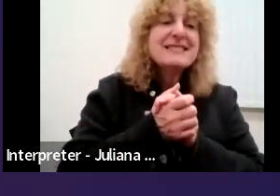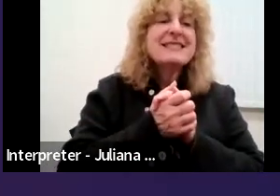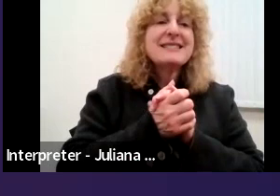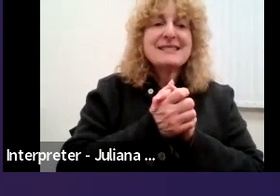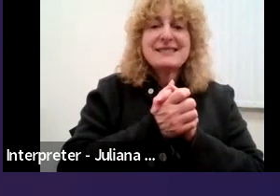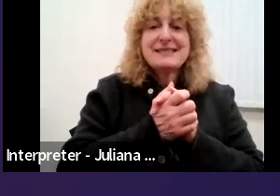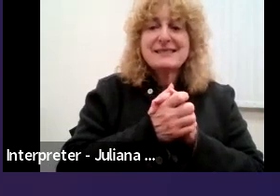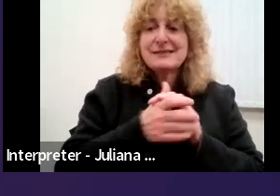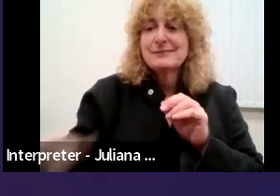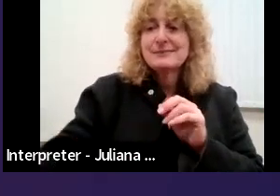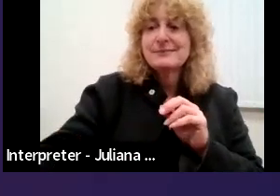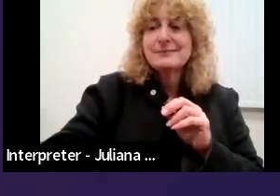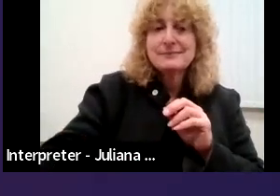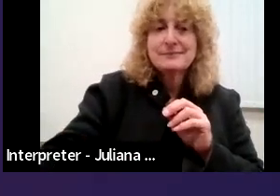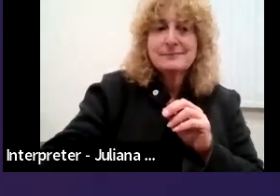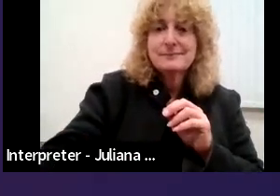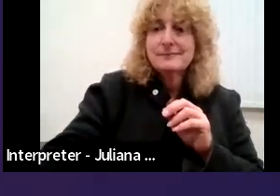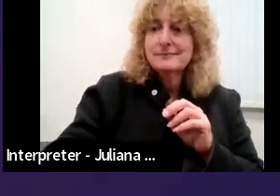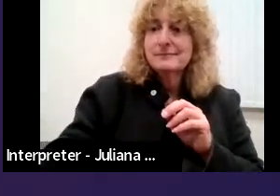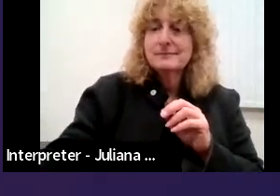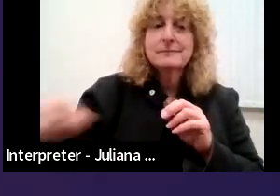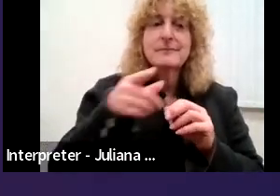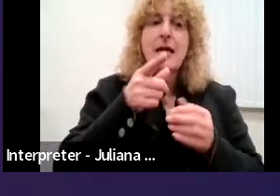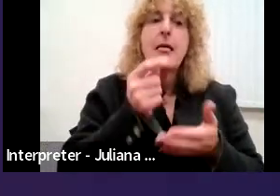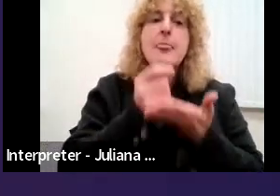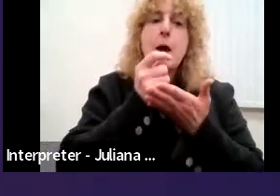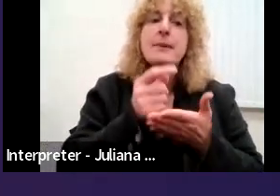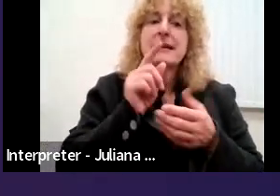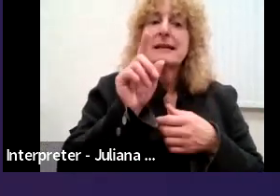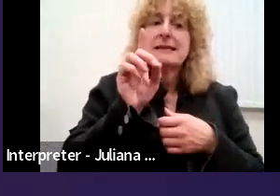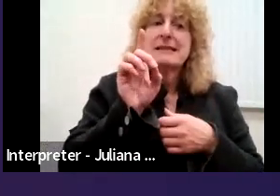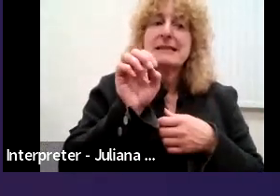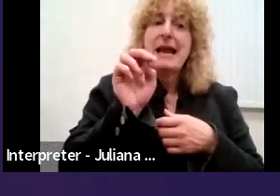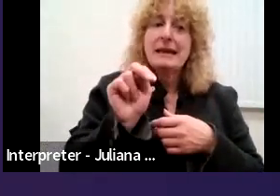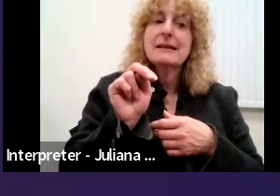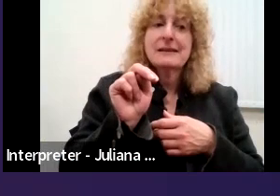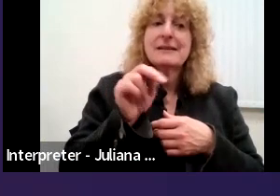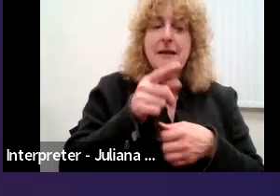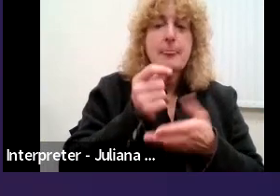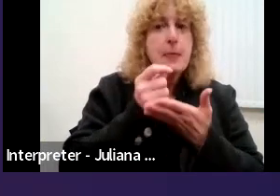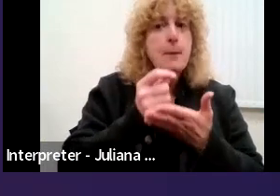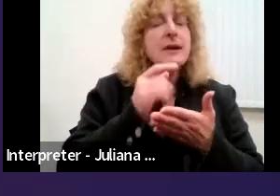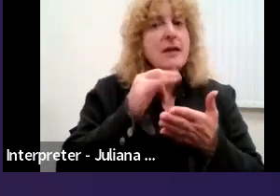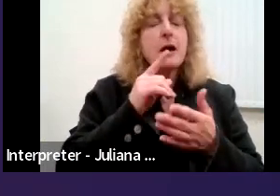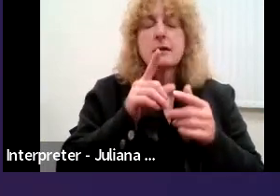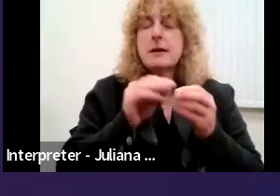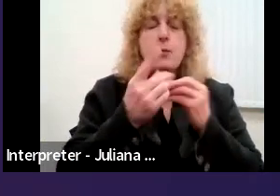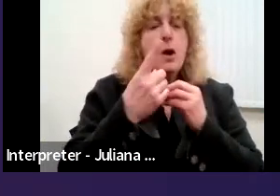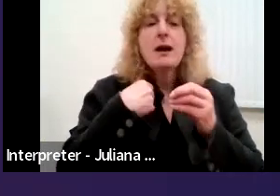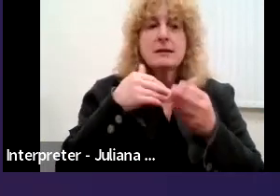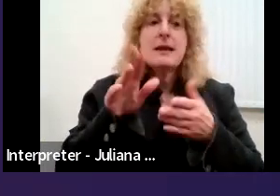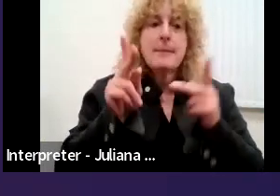You say that therapy den that it says there, that is the #1 place that I send people to start looking for a therapist, but there's